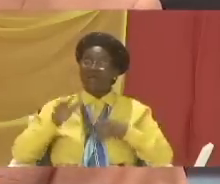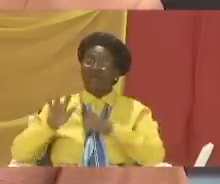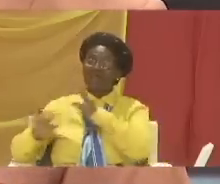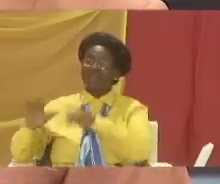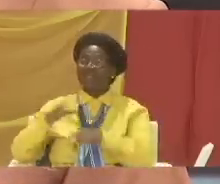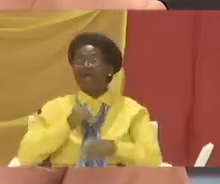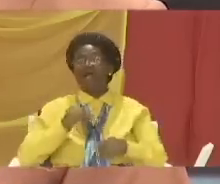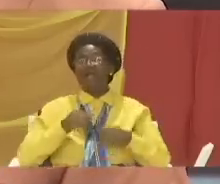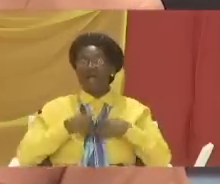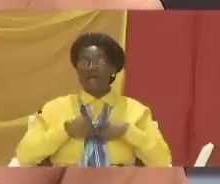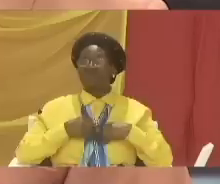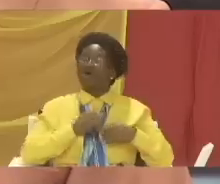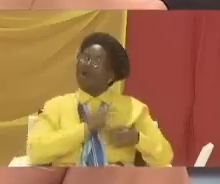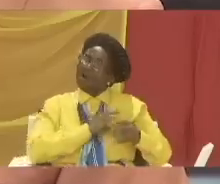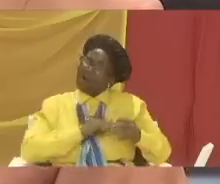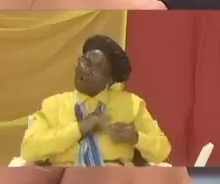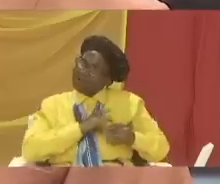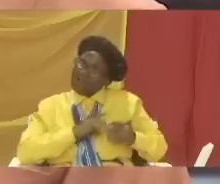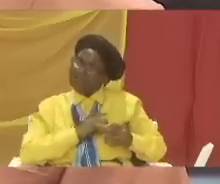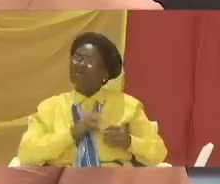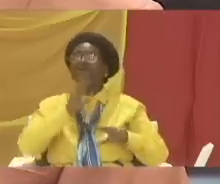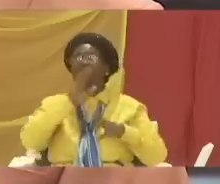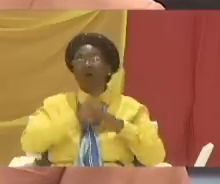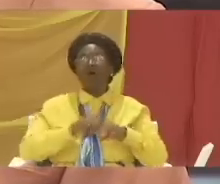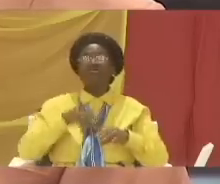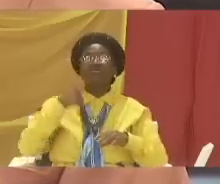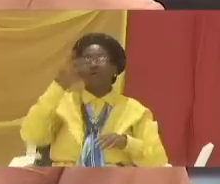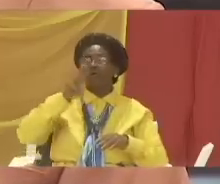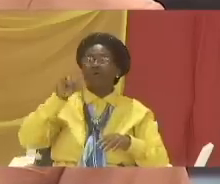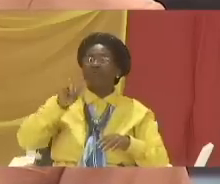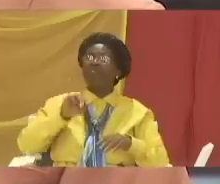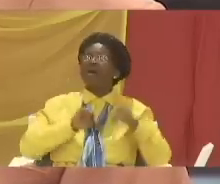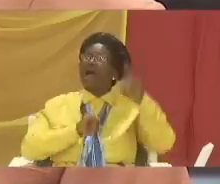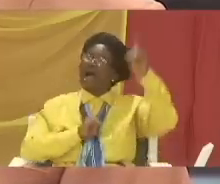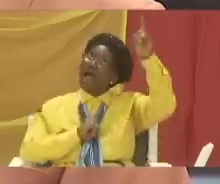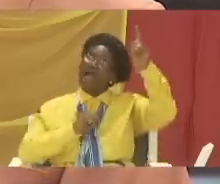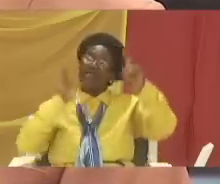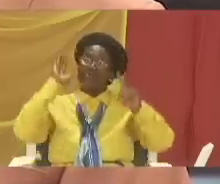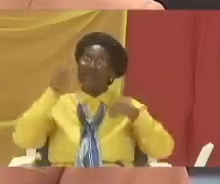compassion. He's talking about me now.